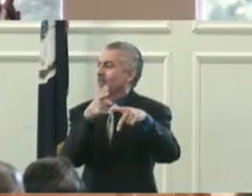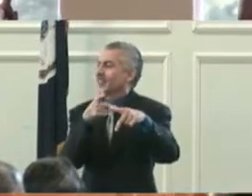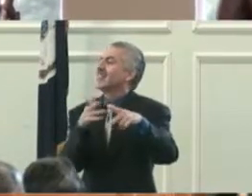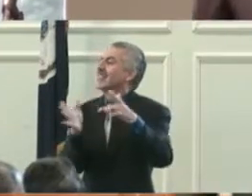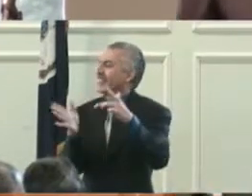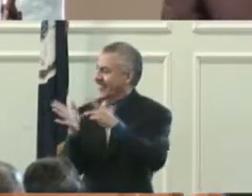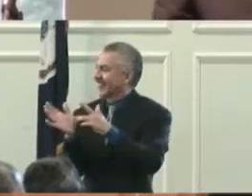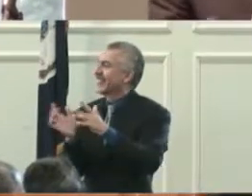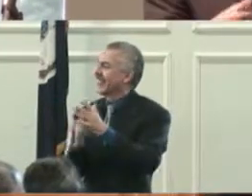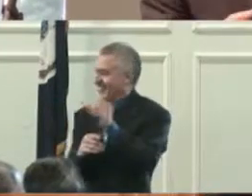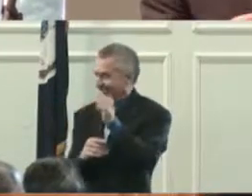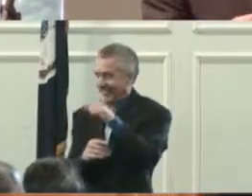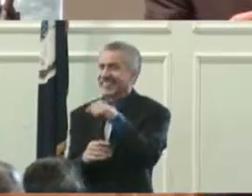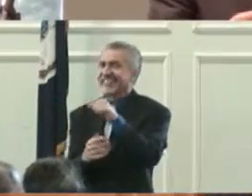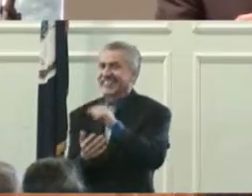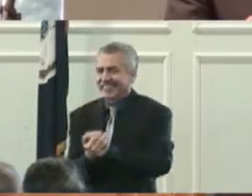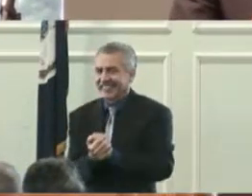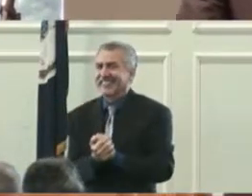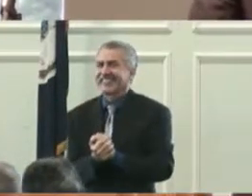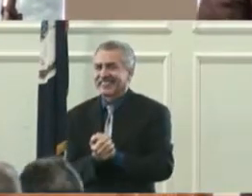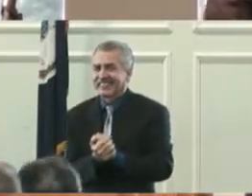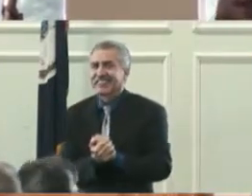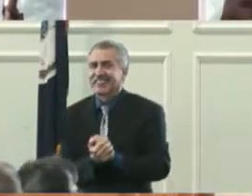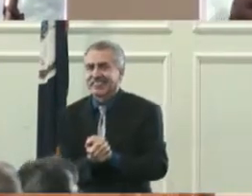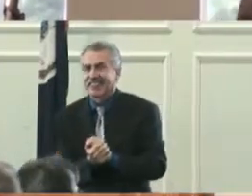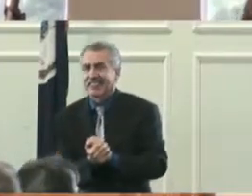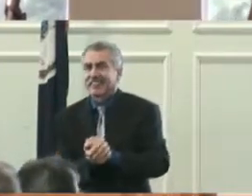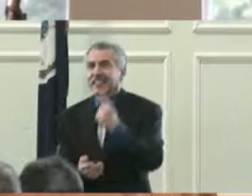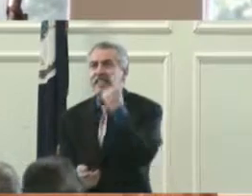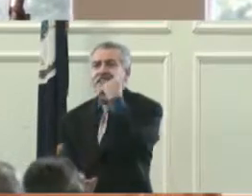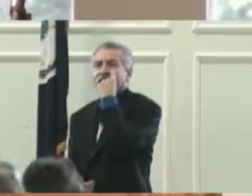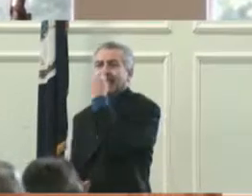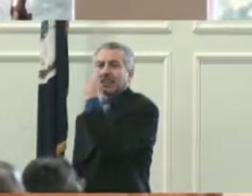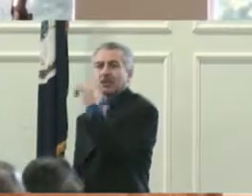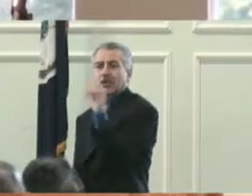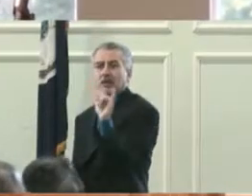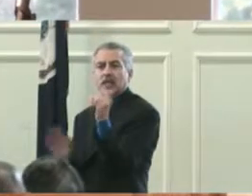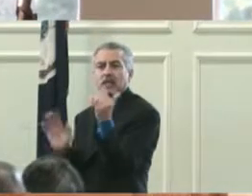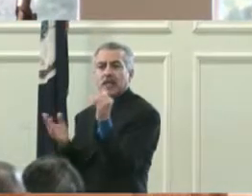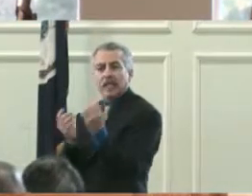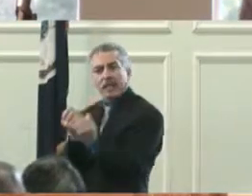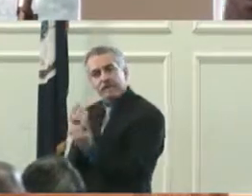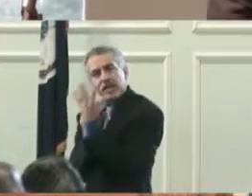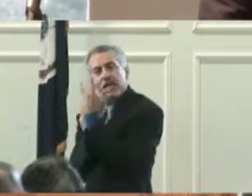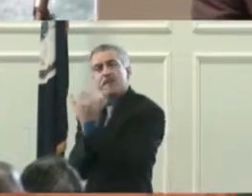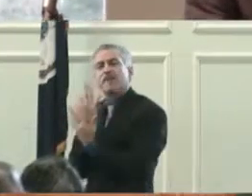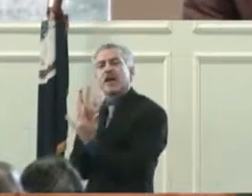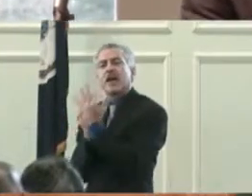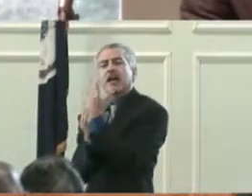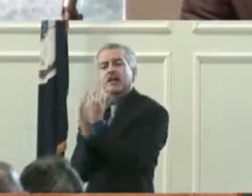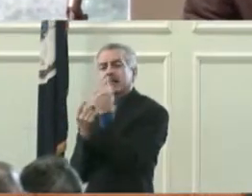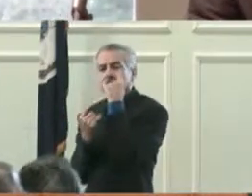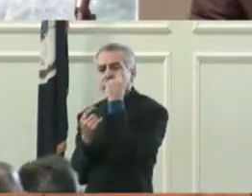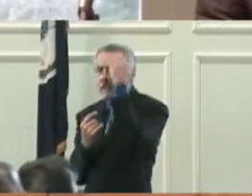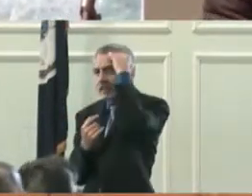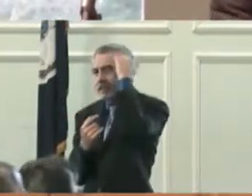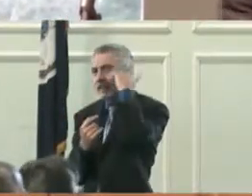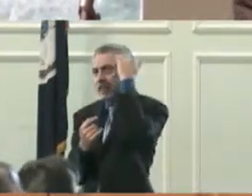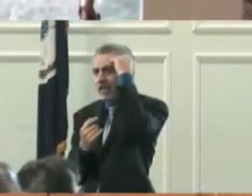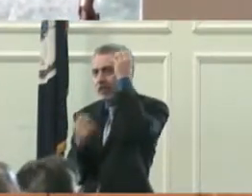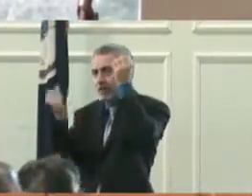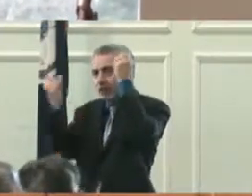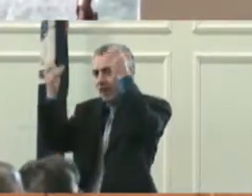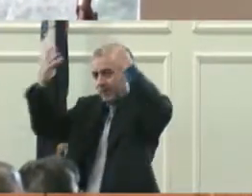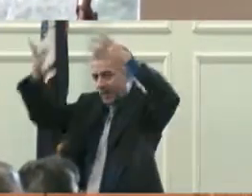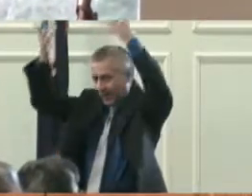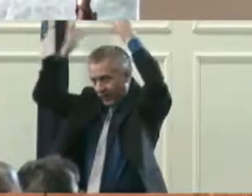see. Describes there in verse 12, his eyes were like what? Like a flame of fire, and on his head were many